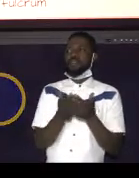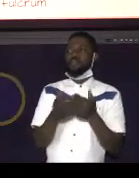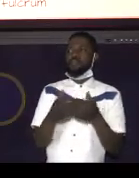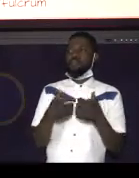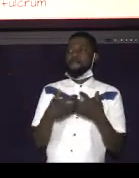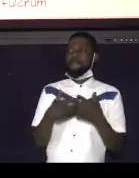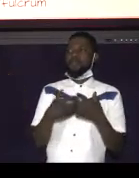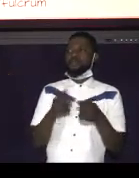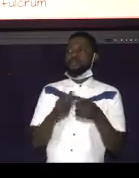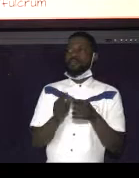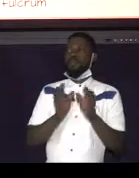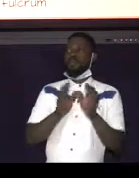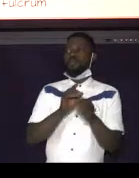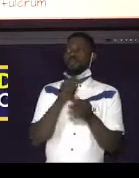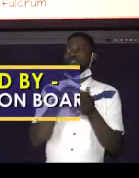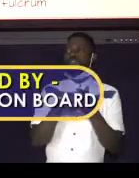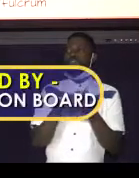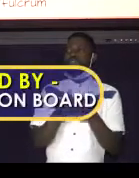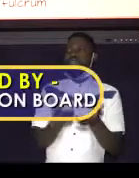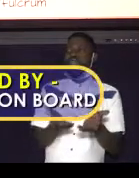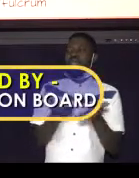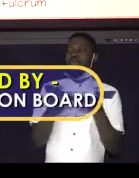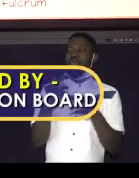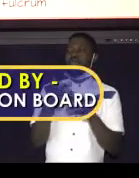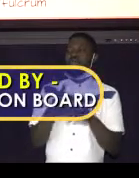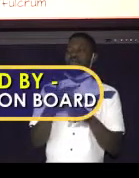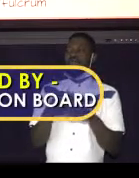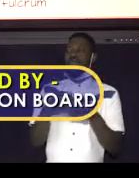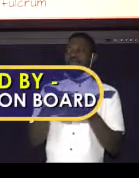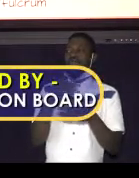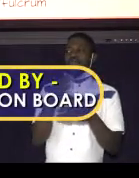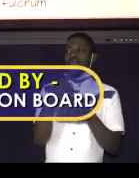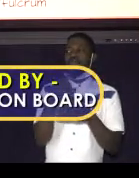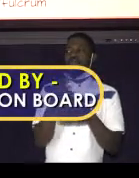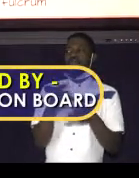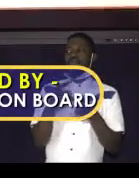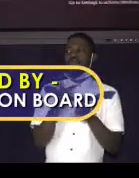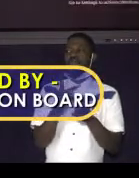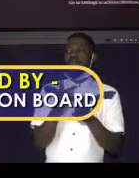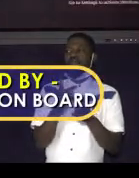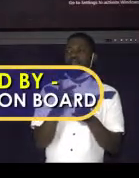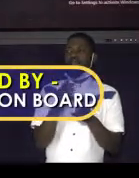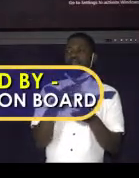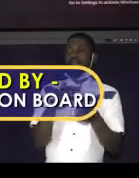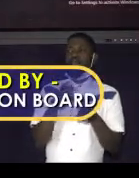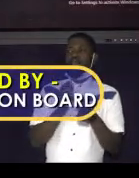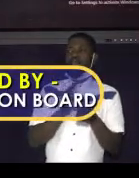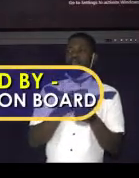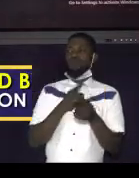this heavy rock out of the way. Yes, with the help of a lever. And let's